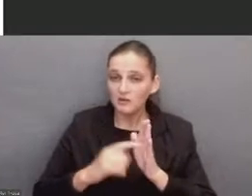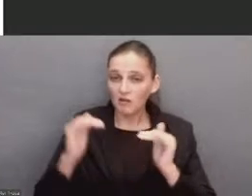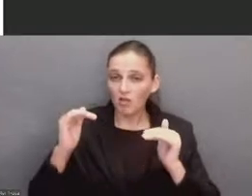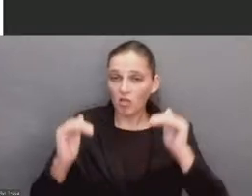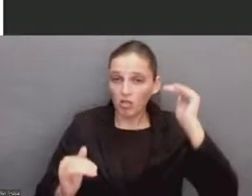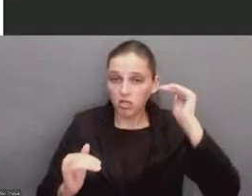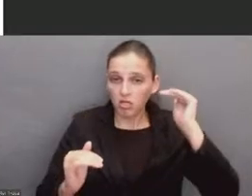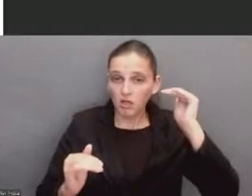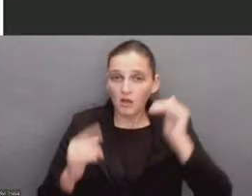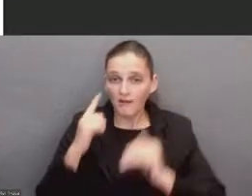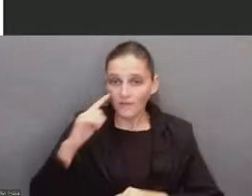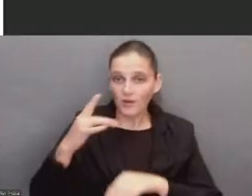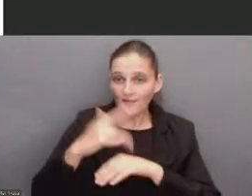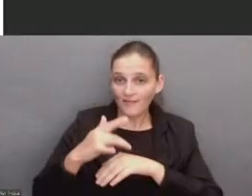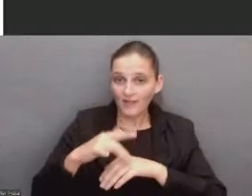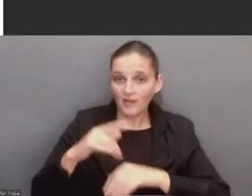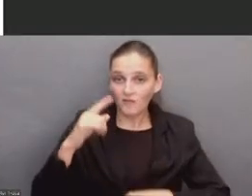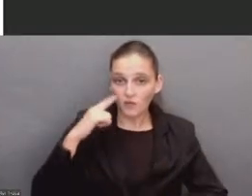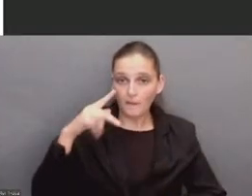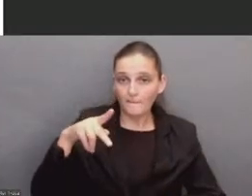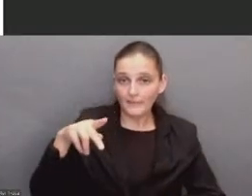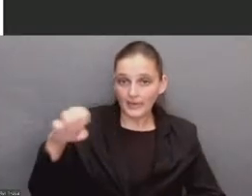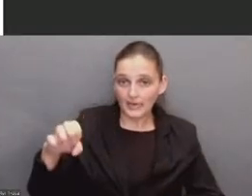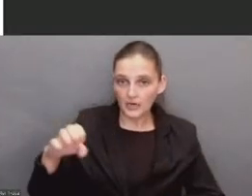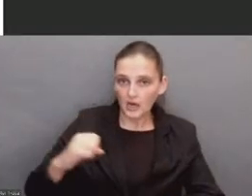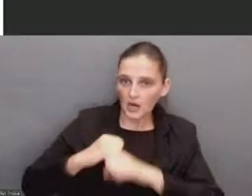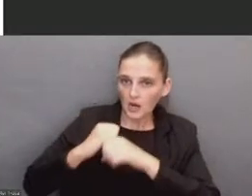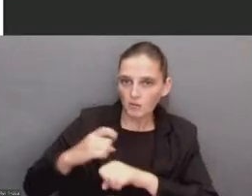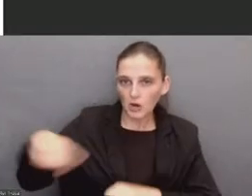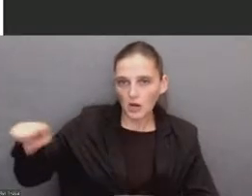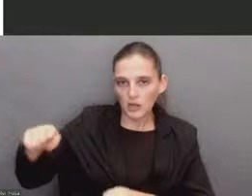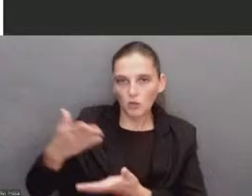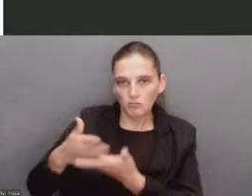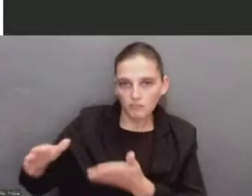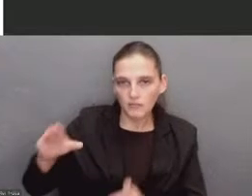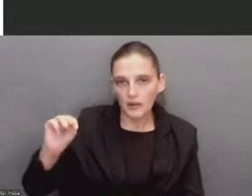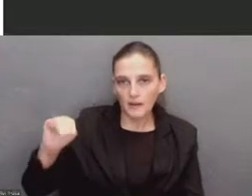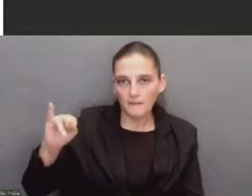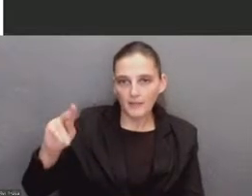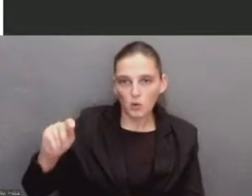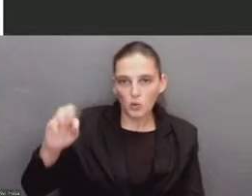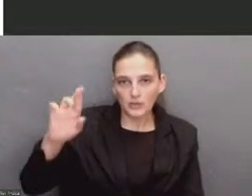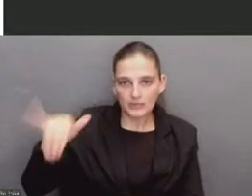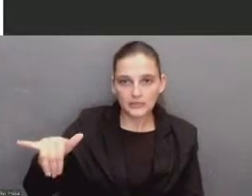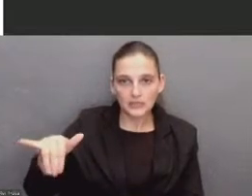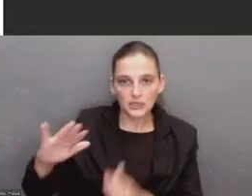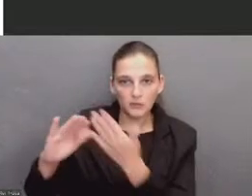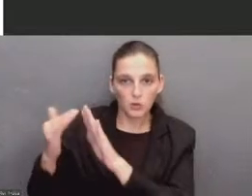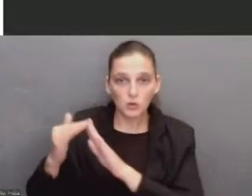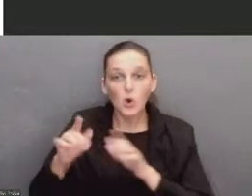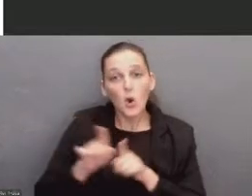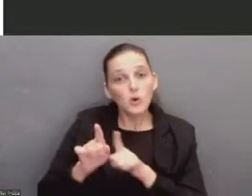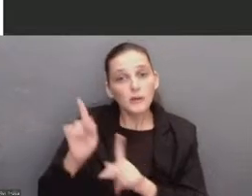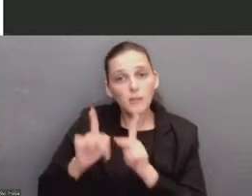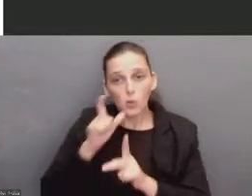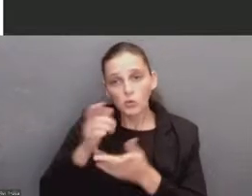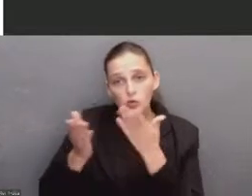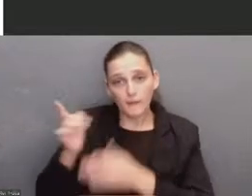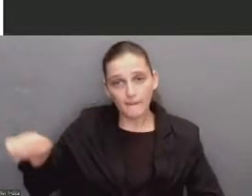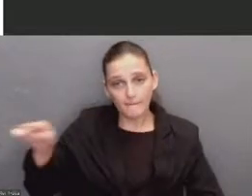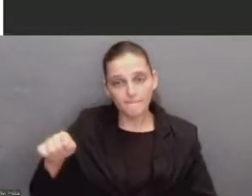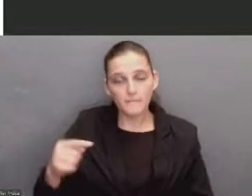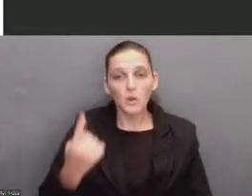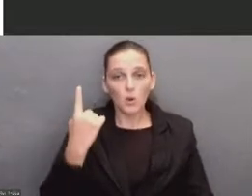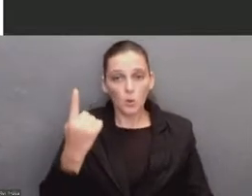availability of PPE and protecting our marginalized and minoritized communities, as well as the people who serve them. One of our experts